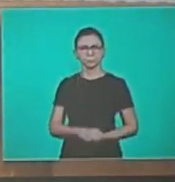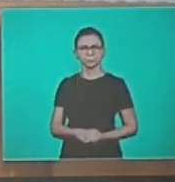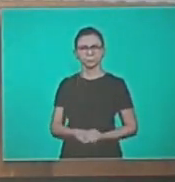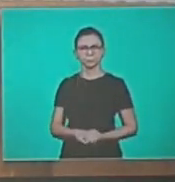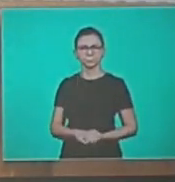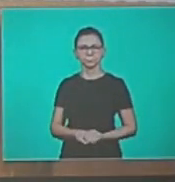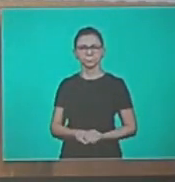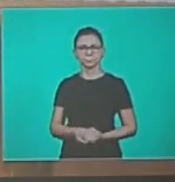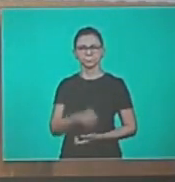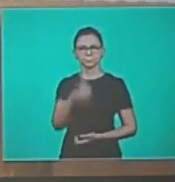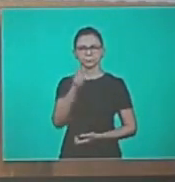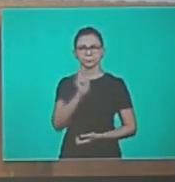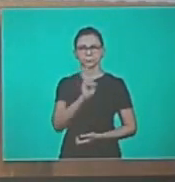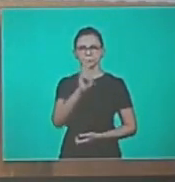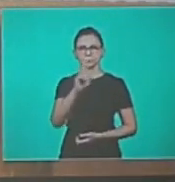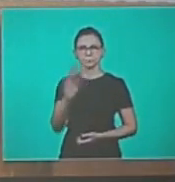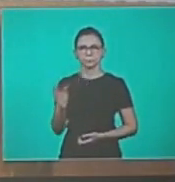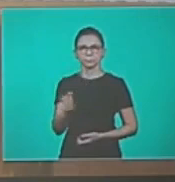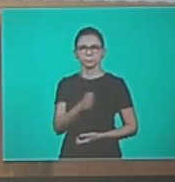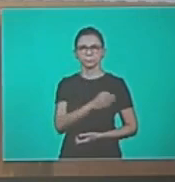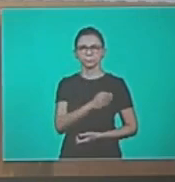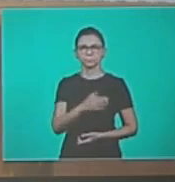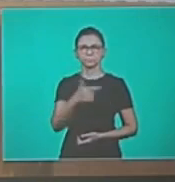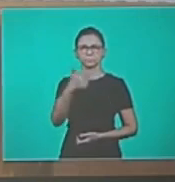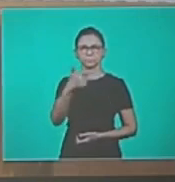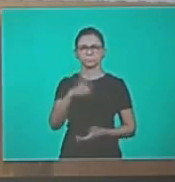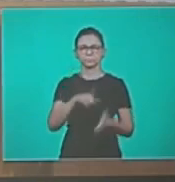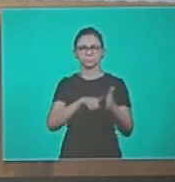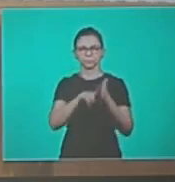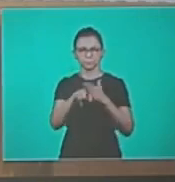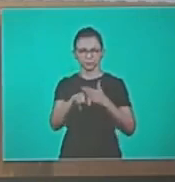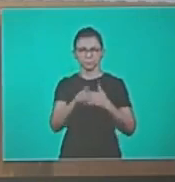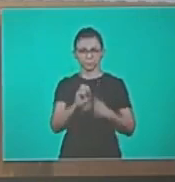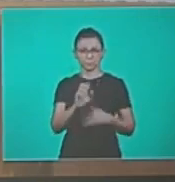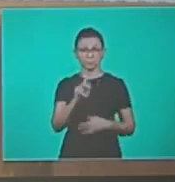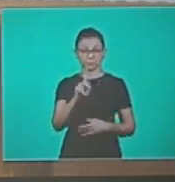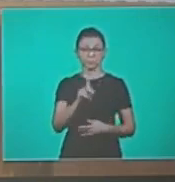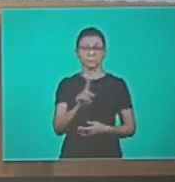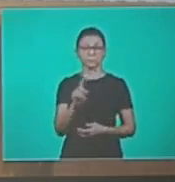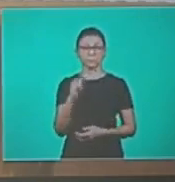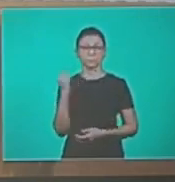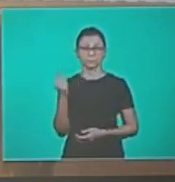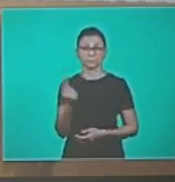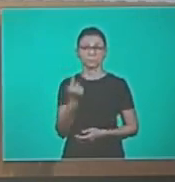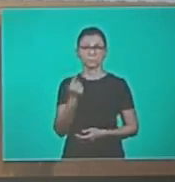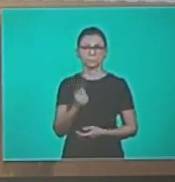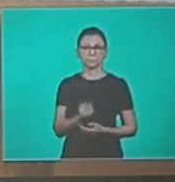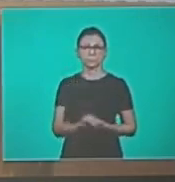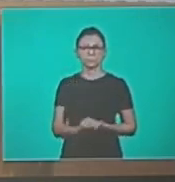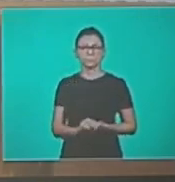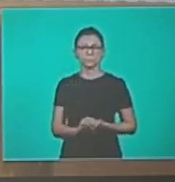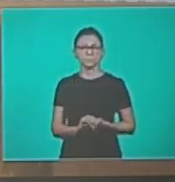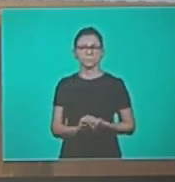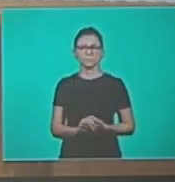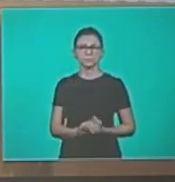This was the first answer. Let's go for the second question, so we can